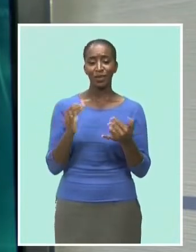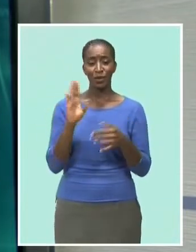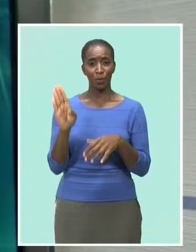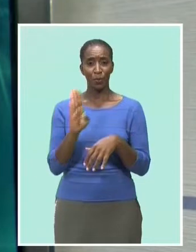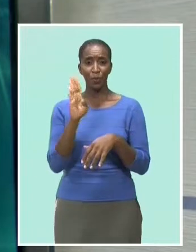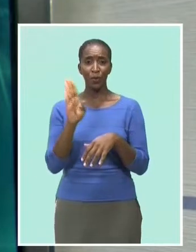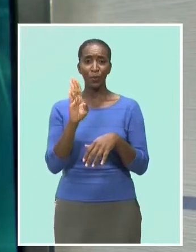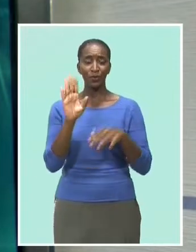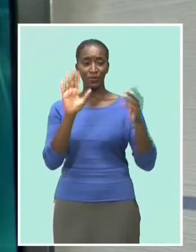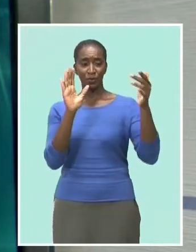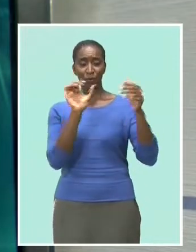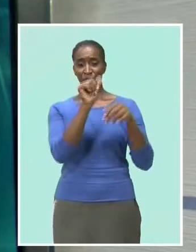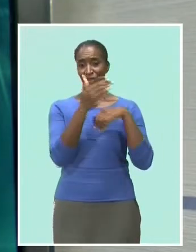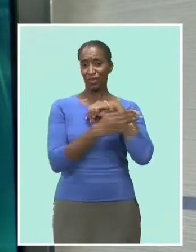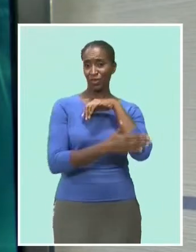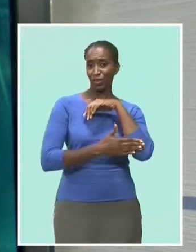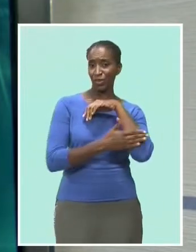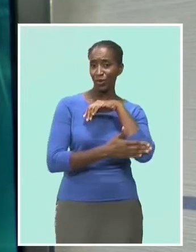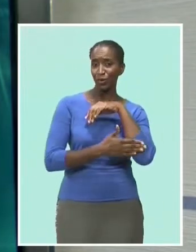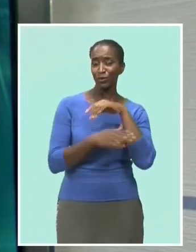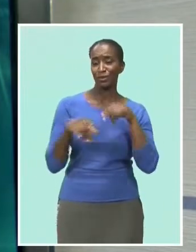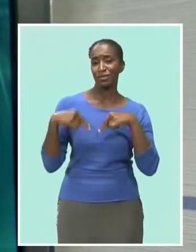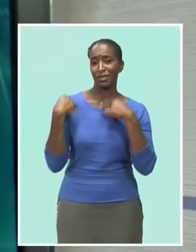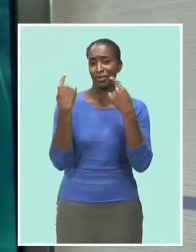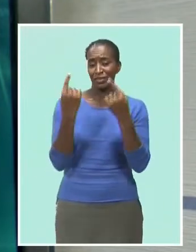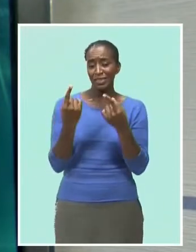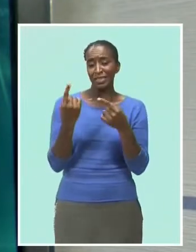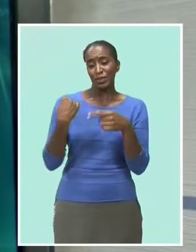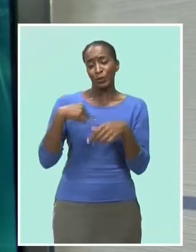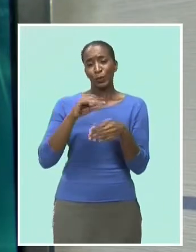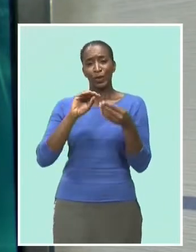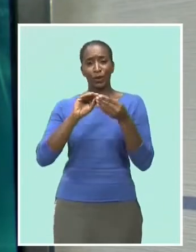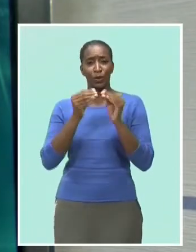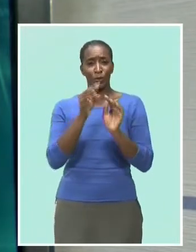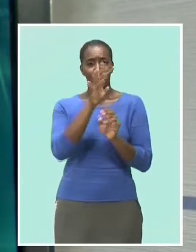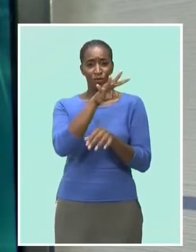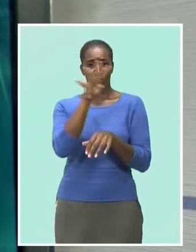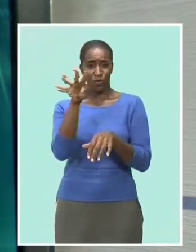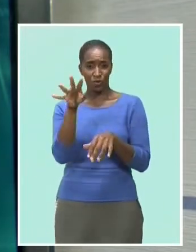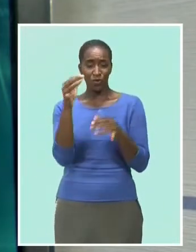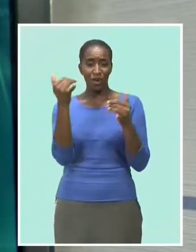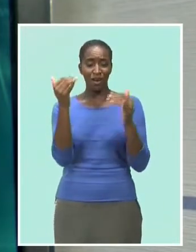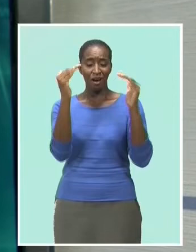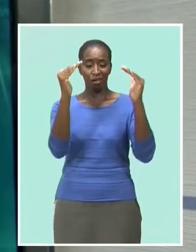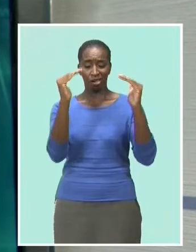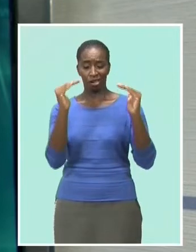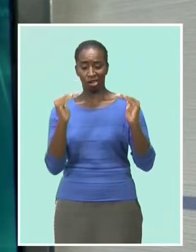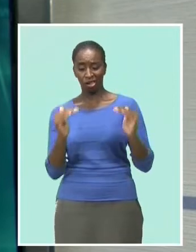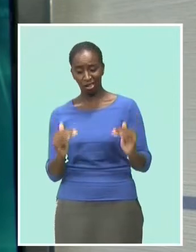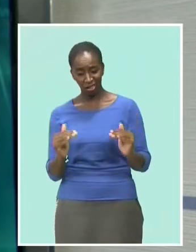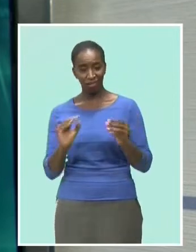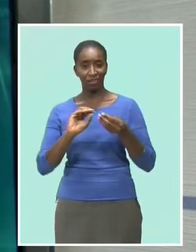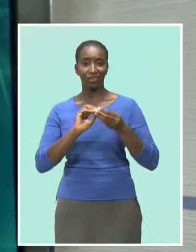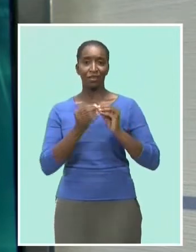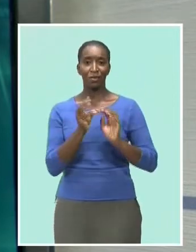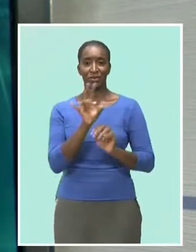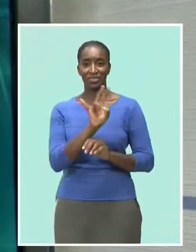Barbados had a rank of 44th out of 144 countries back in 2012, but in 2019, the island slipped further